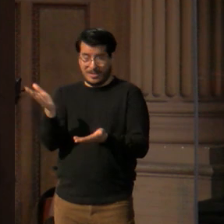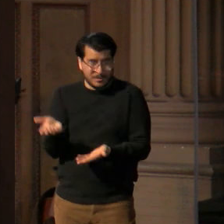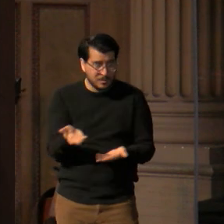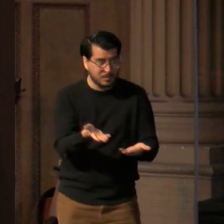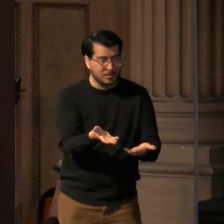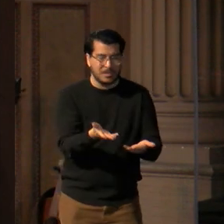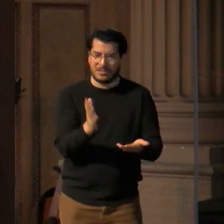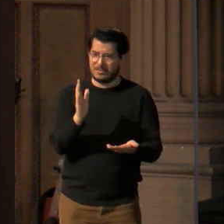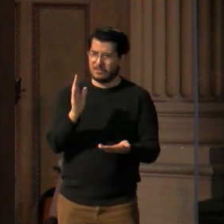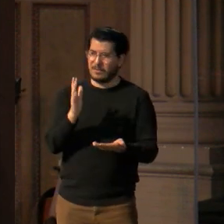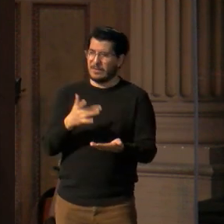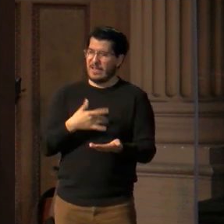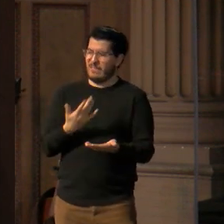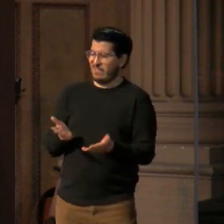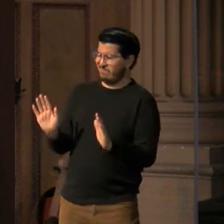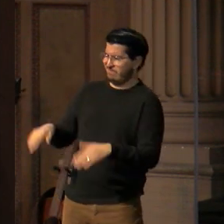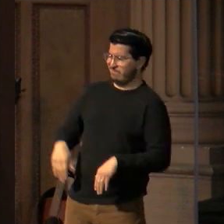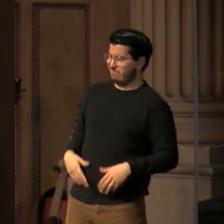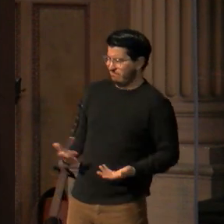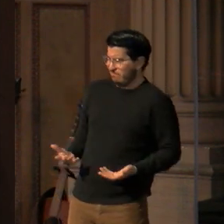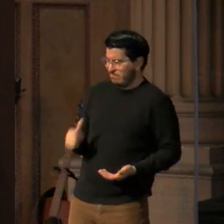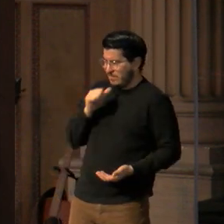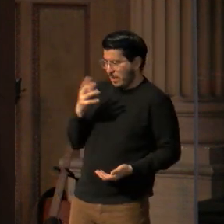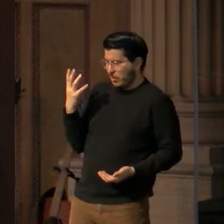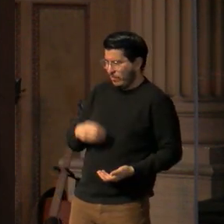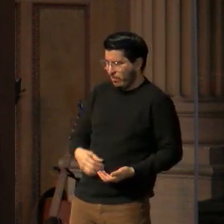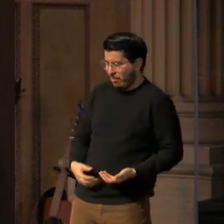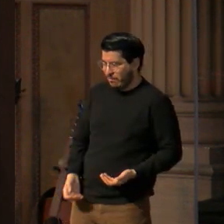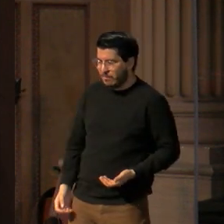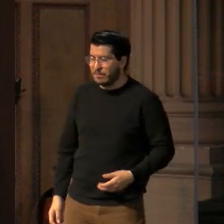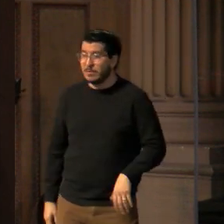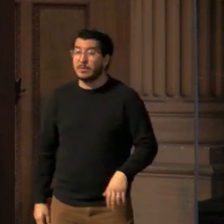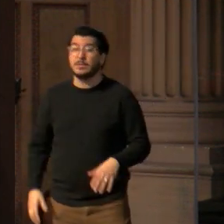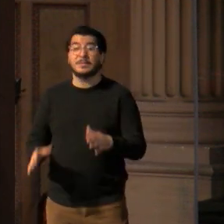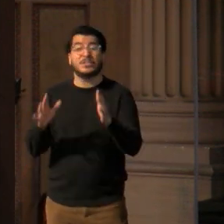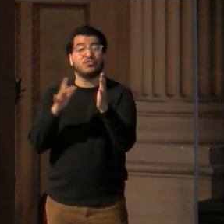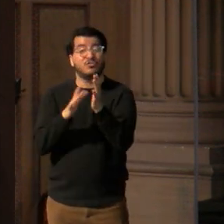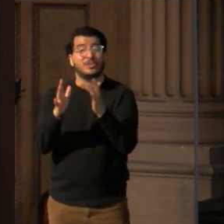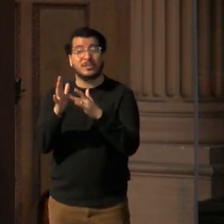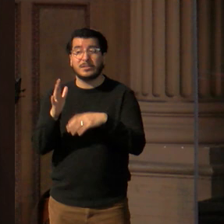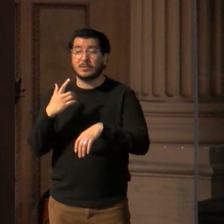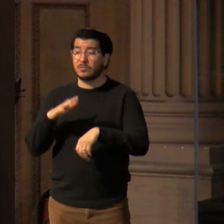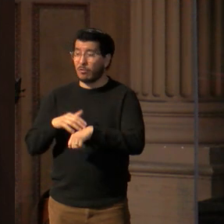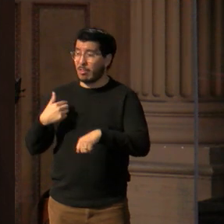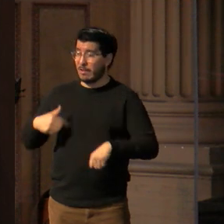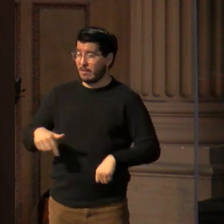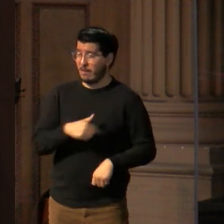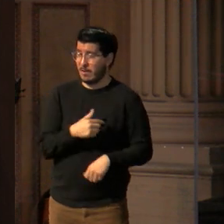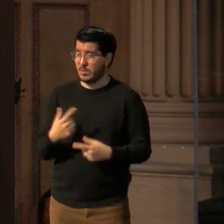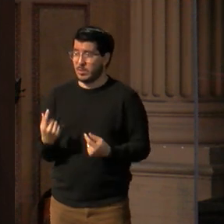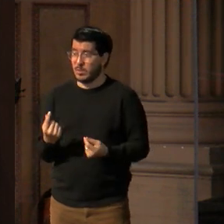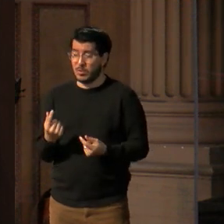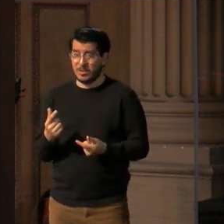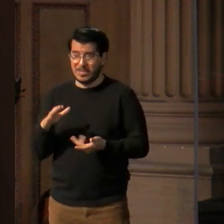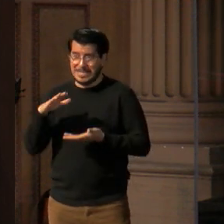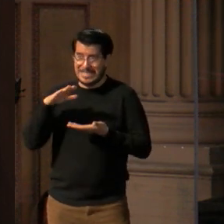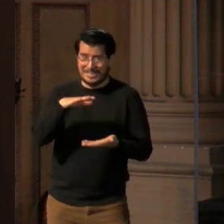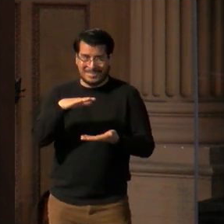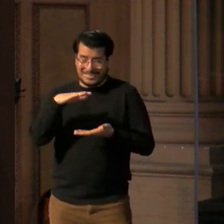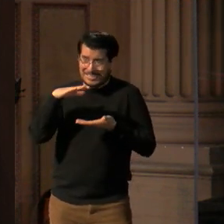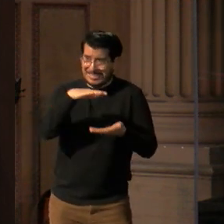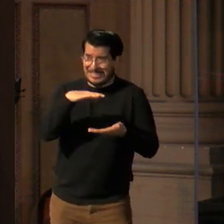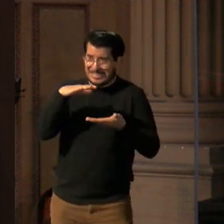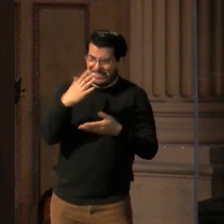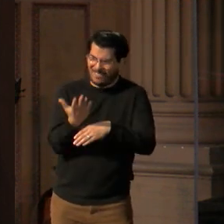some people. And what Jesus is calling us to here is to not try to force pearls down